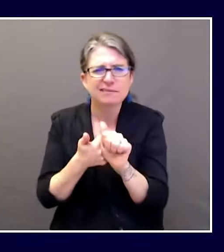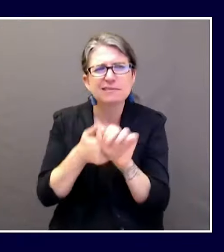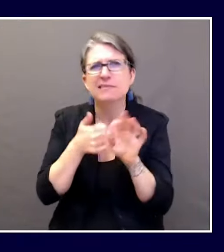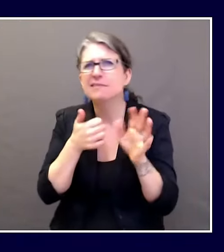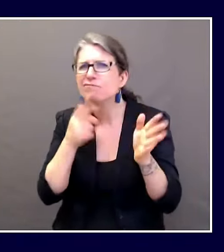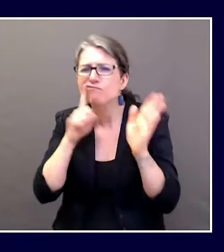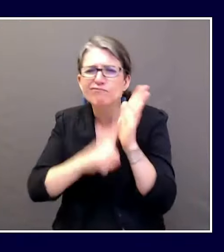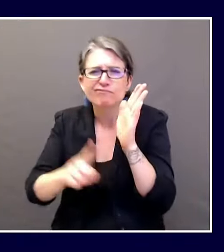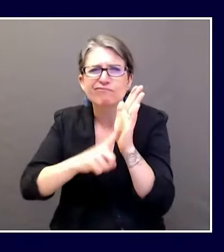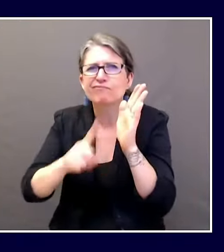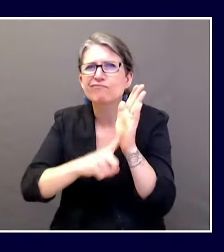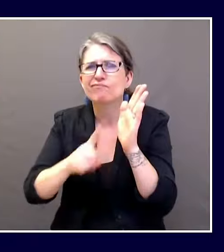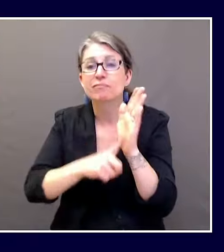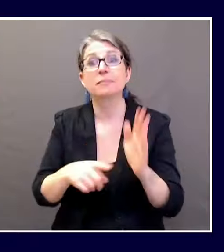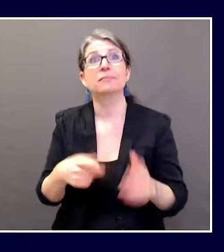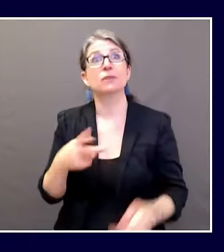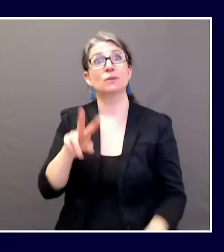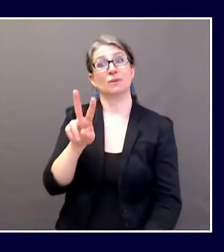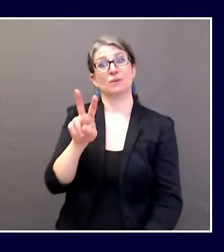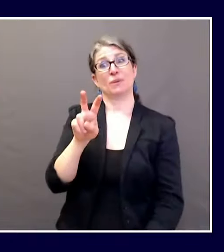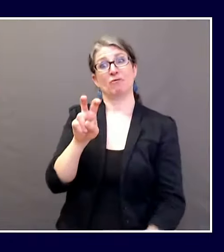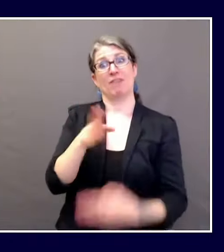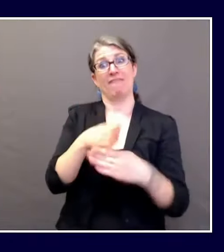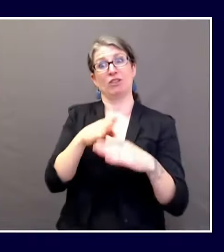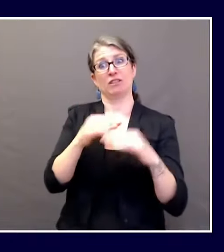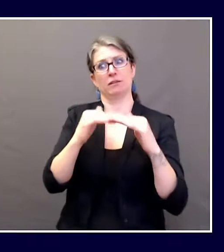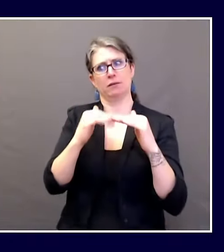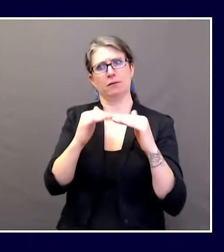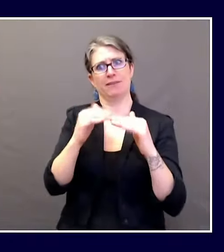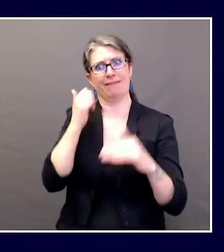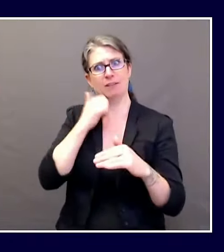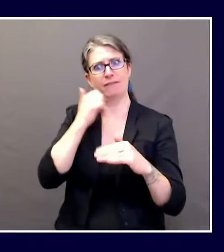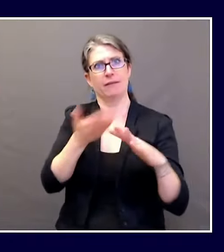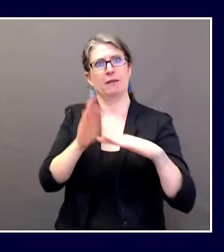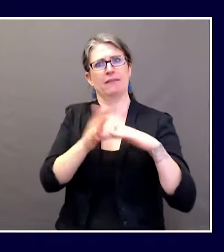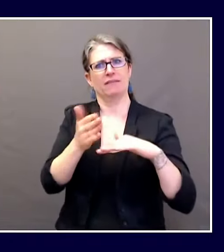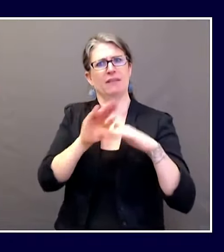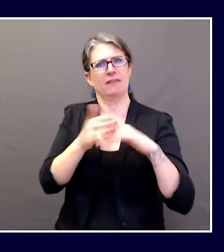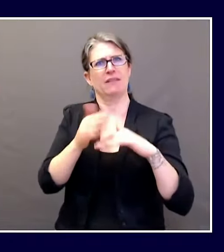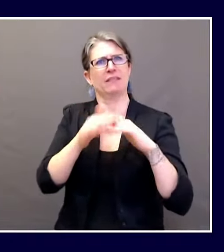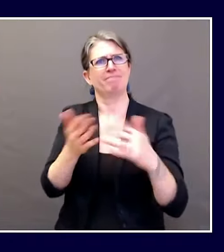is and push it even further is to continue with our aggressive vaccine rollout.